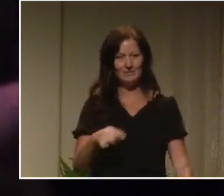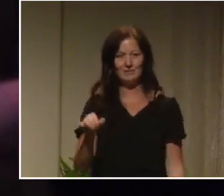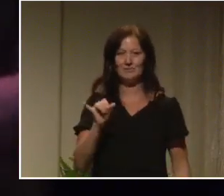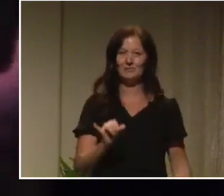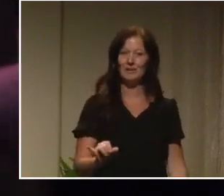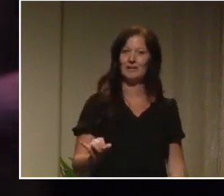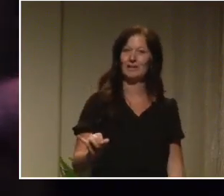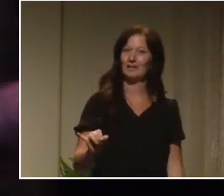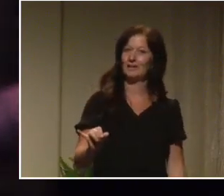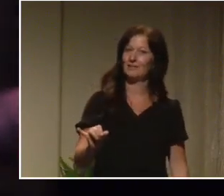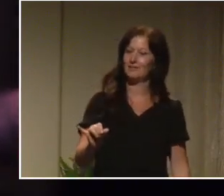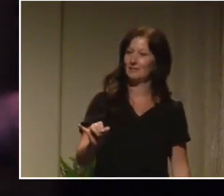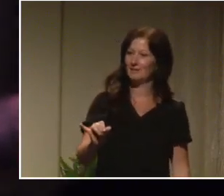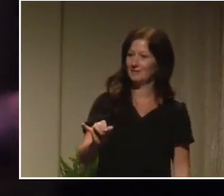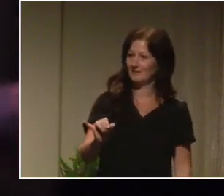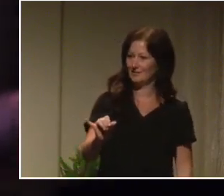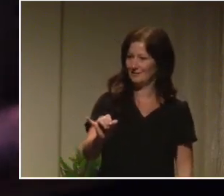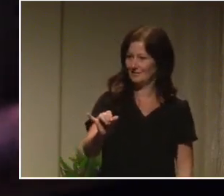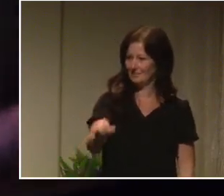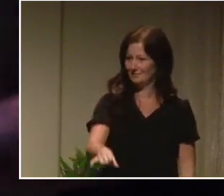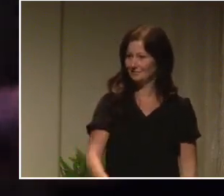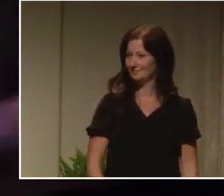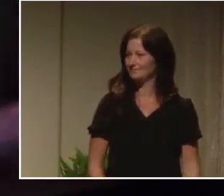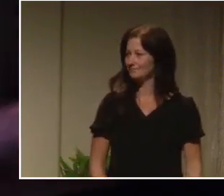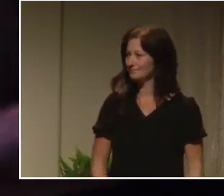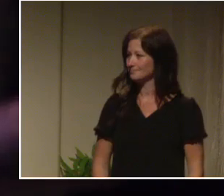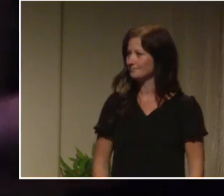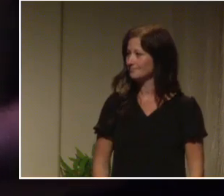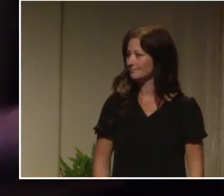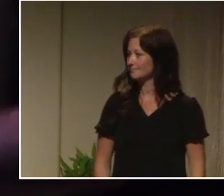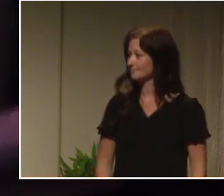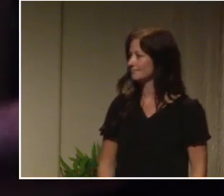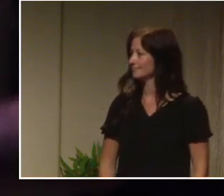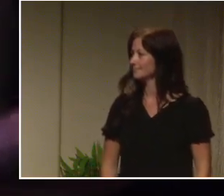holy forever.